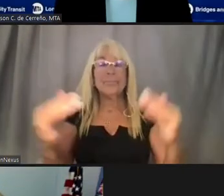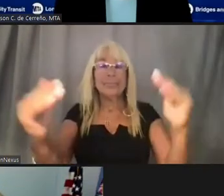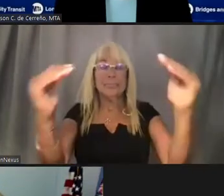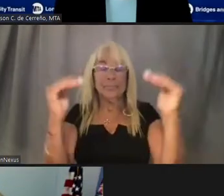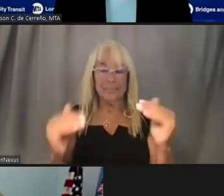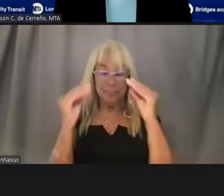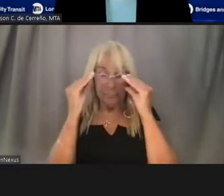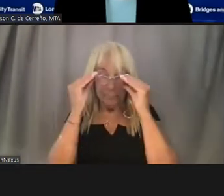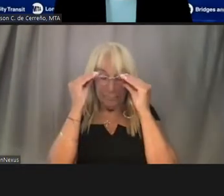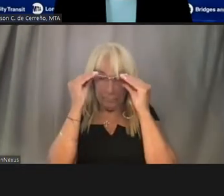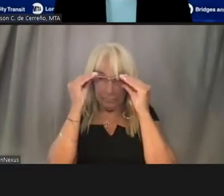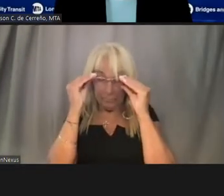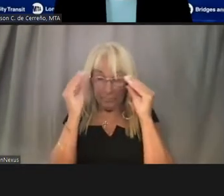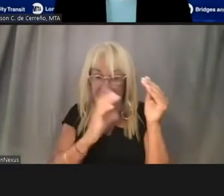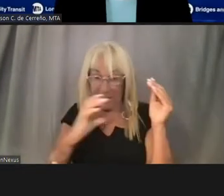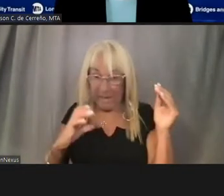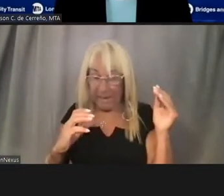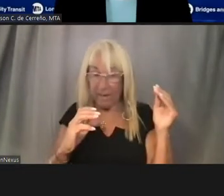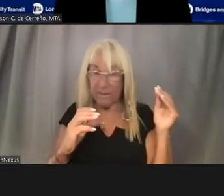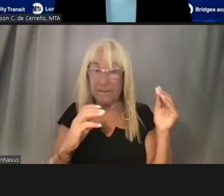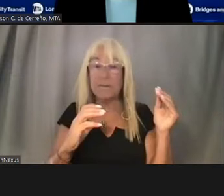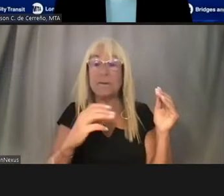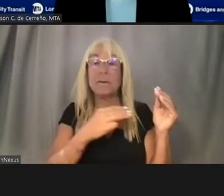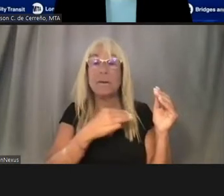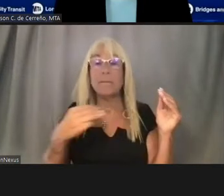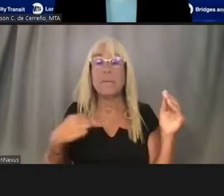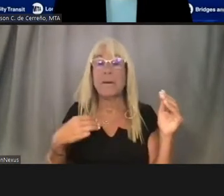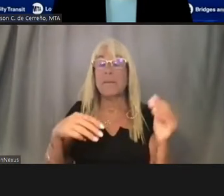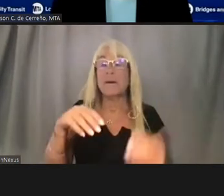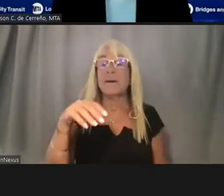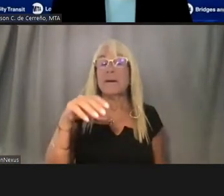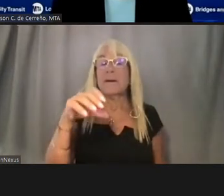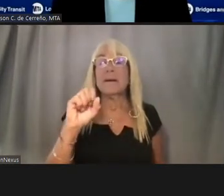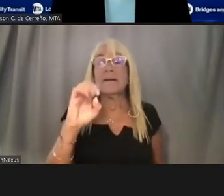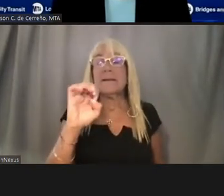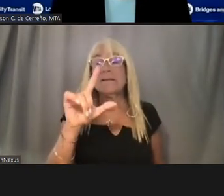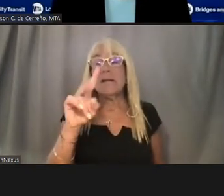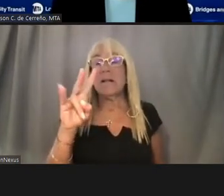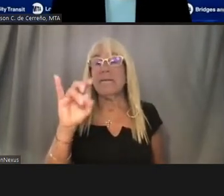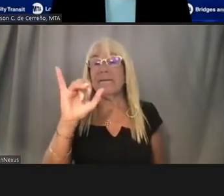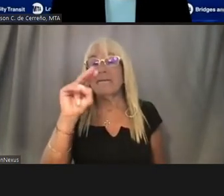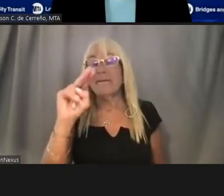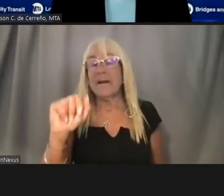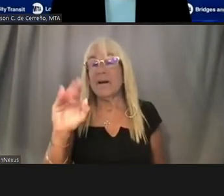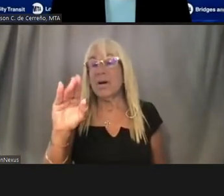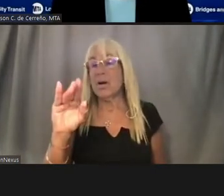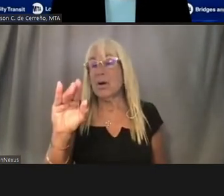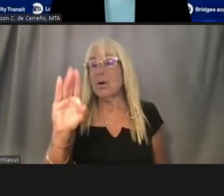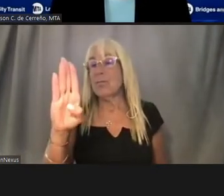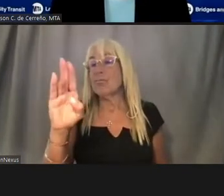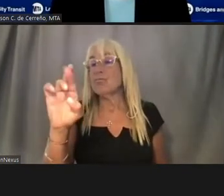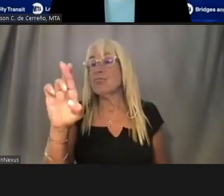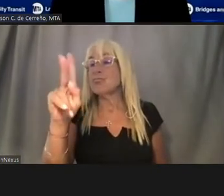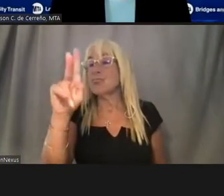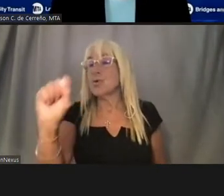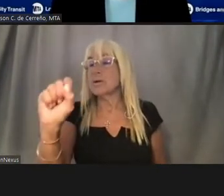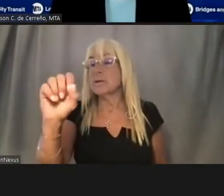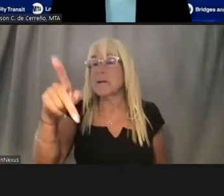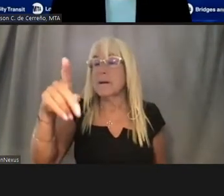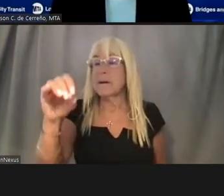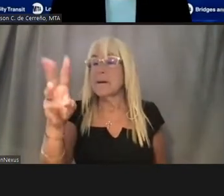is council member selvina Brooks Powers thought by Samir Levin Gina